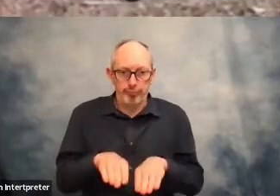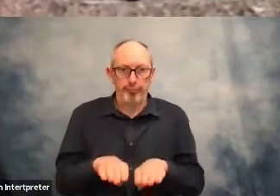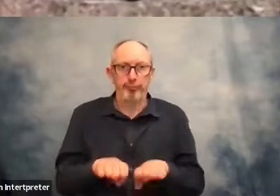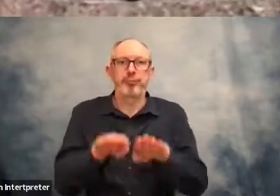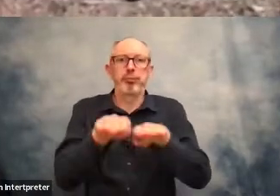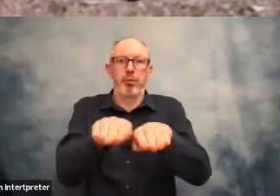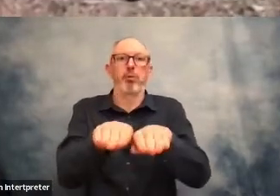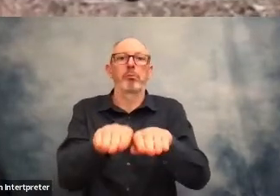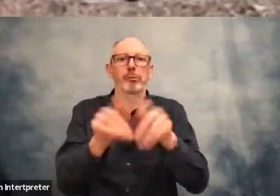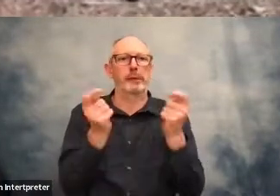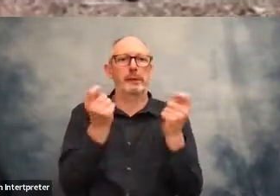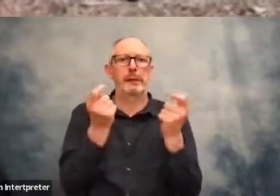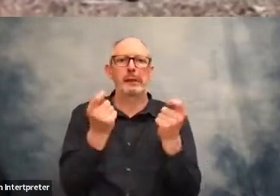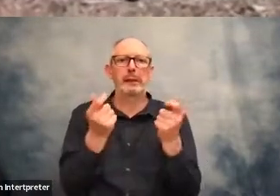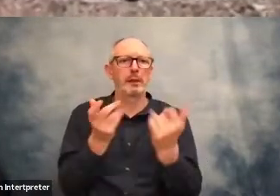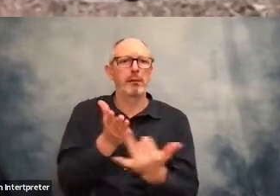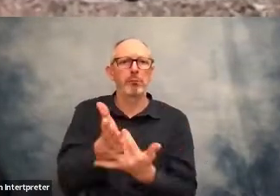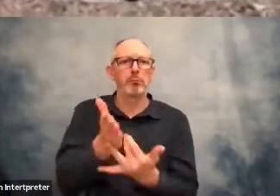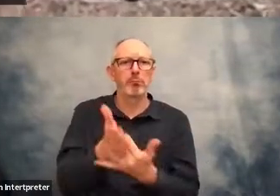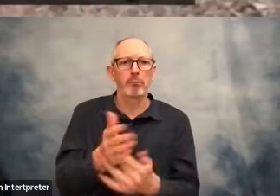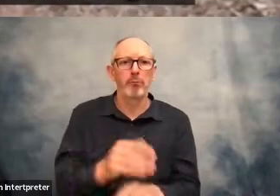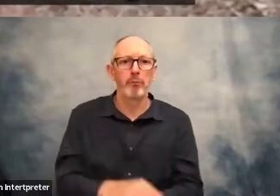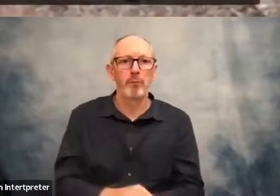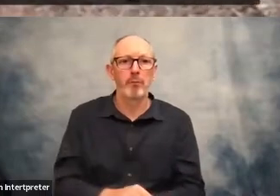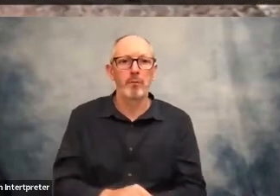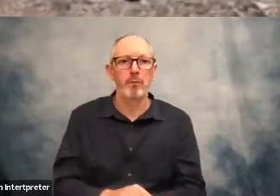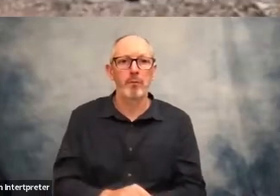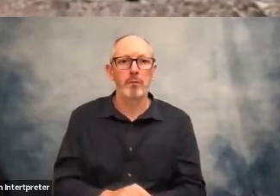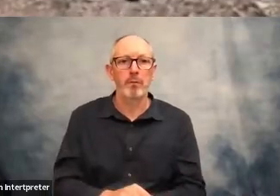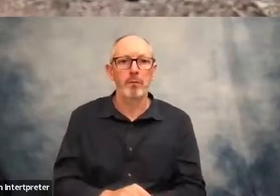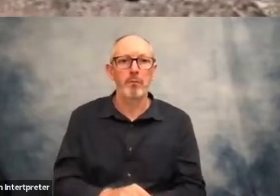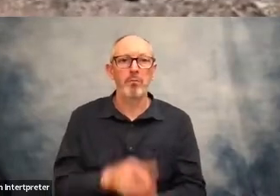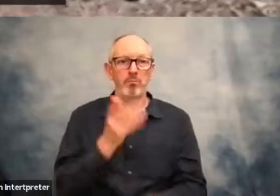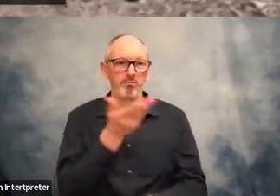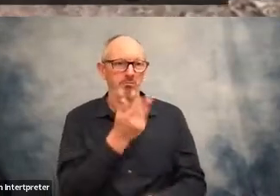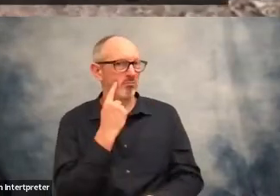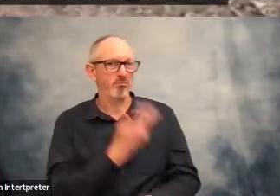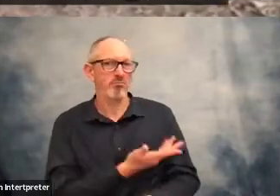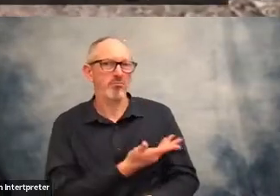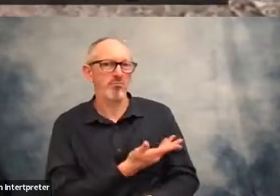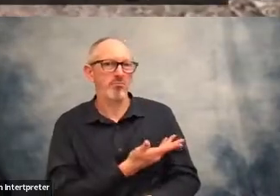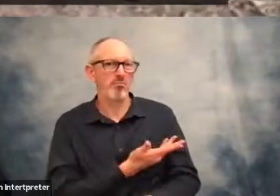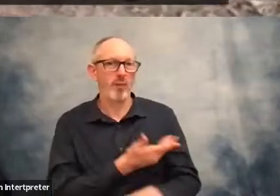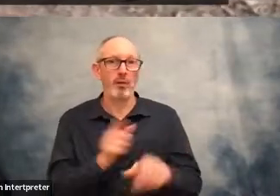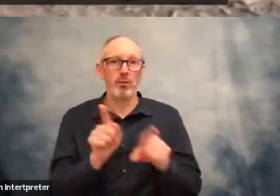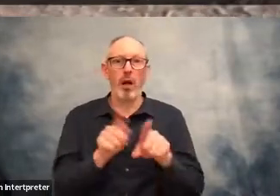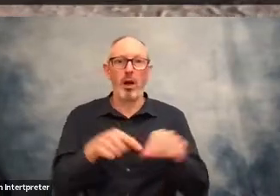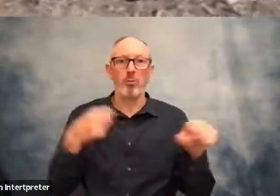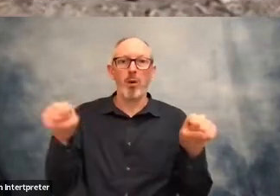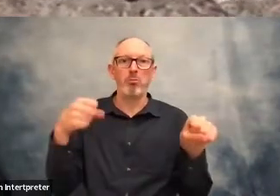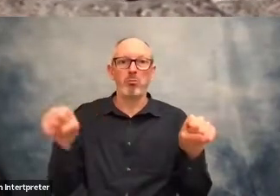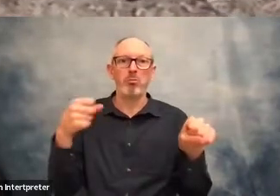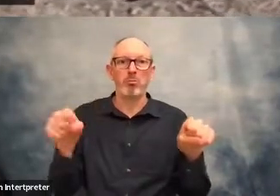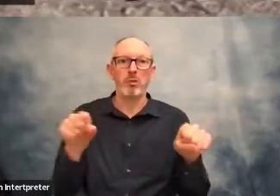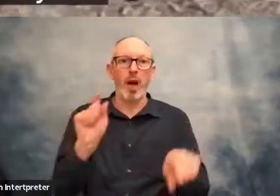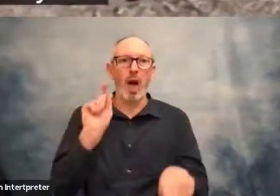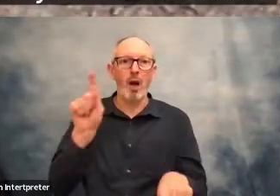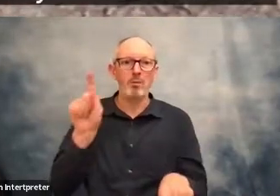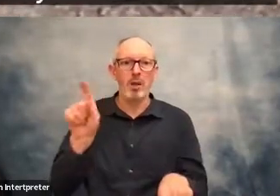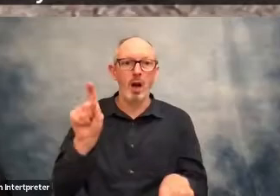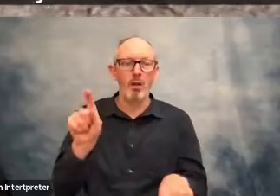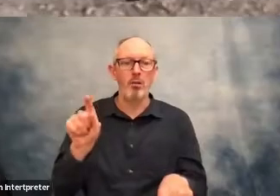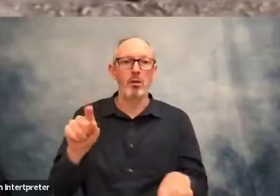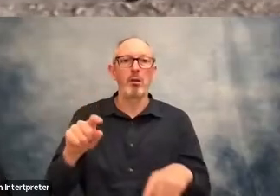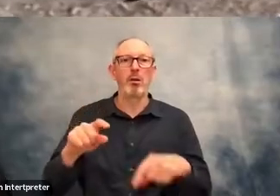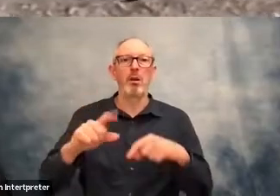users. Our Crikey turns your wheelchair into a motorcycle for urban adventure. Our Magic Carpet turns your wheelchair